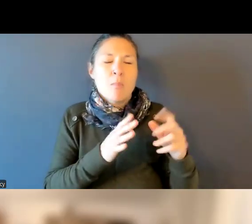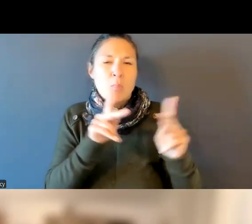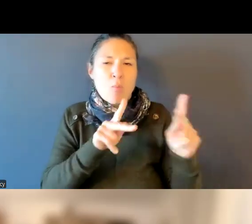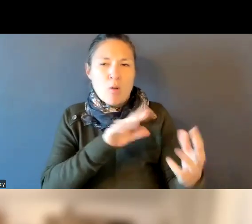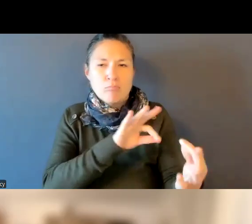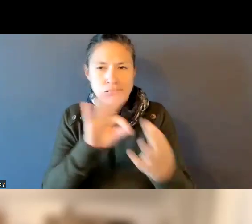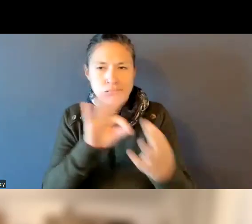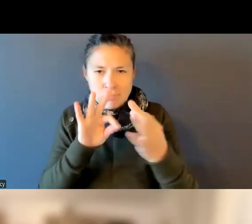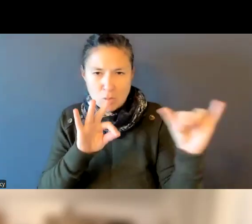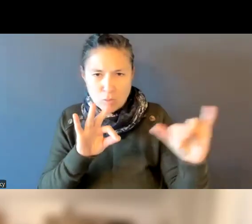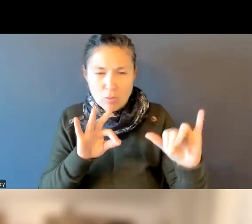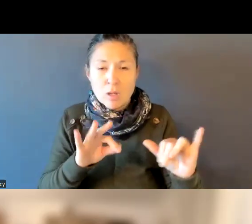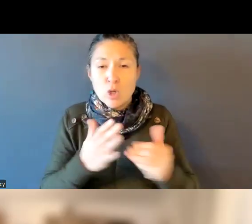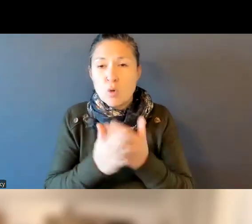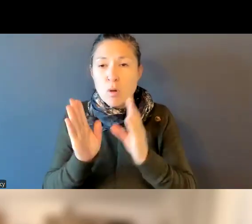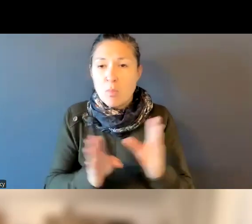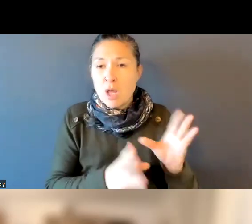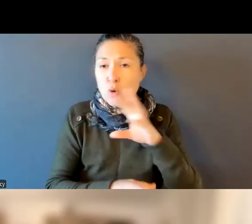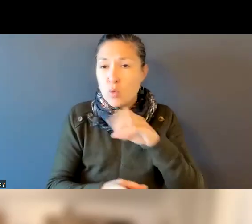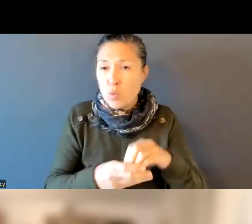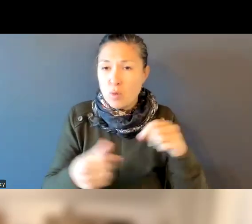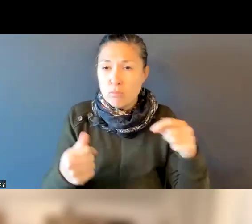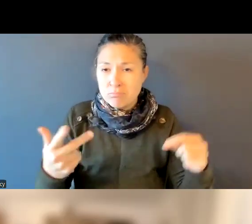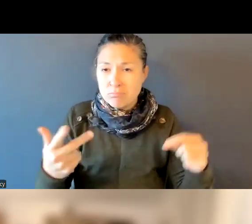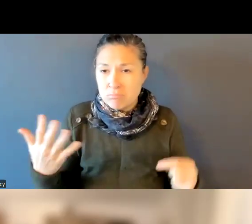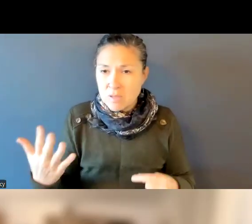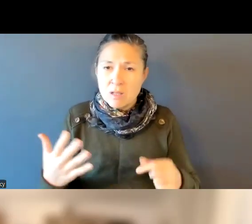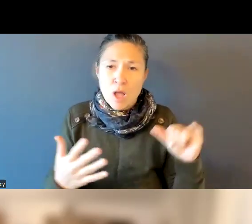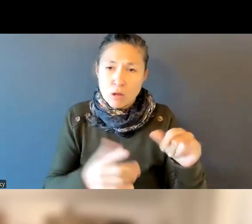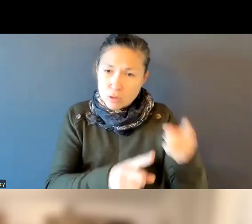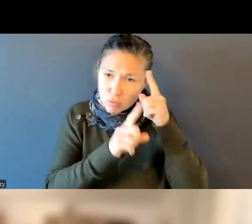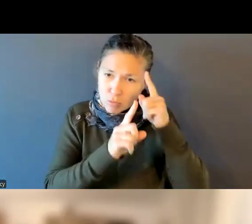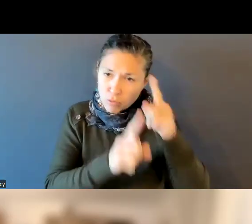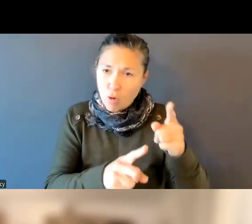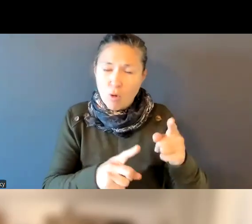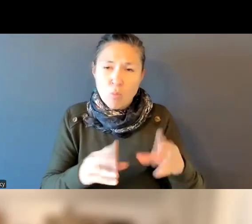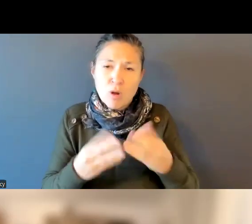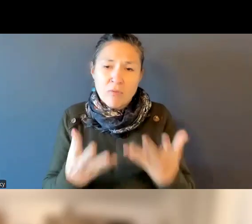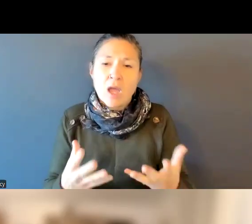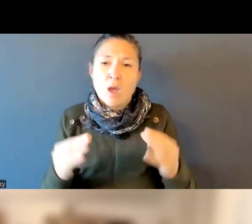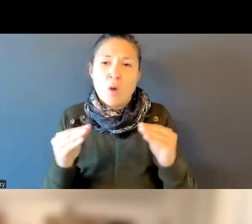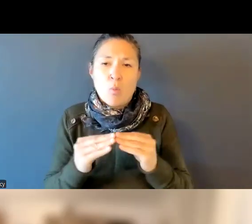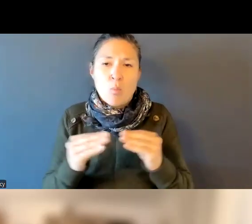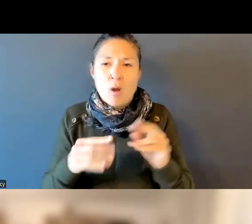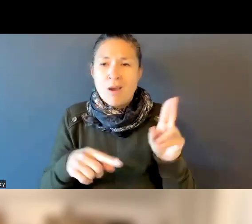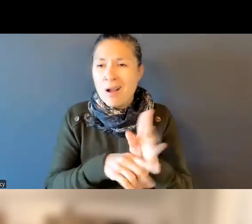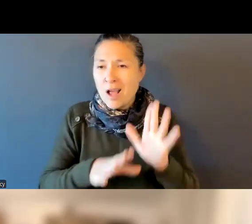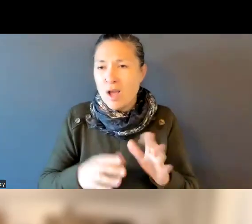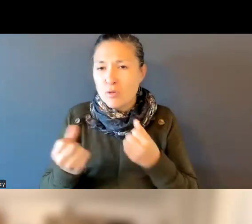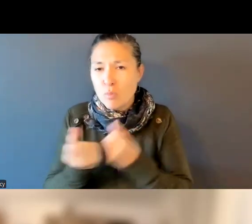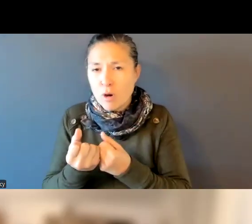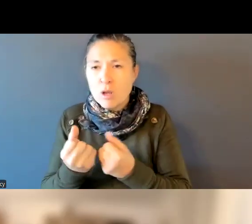plan includes many features that also aim at providing greater customer support for